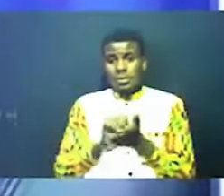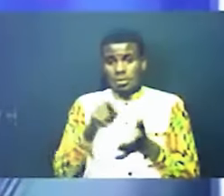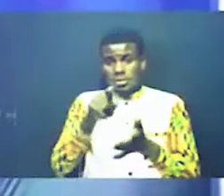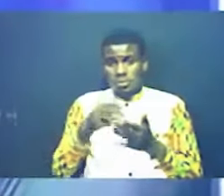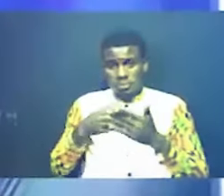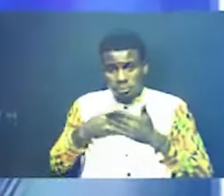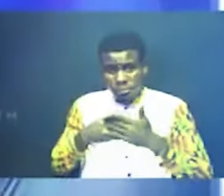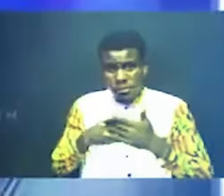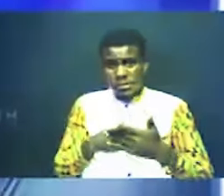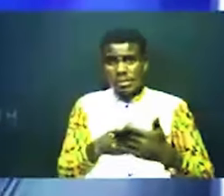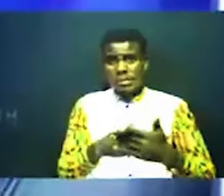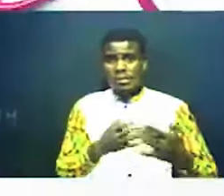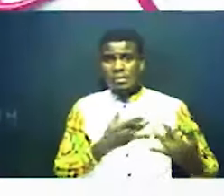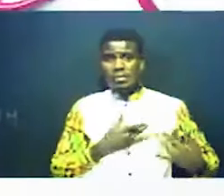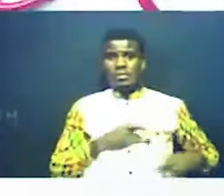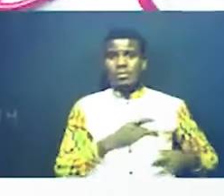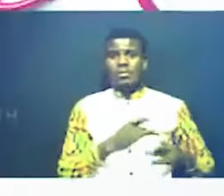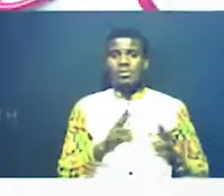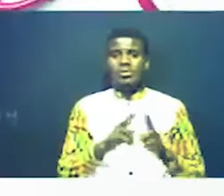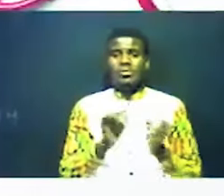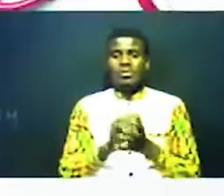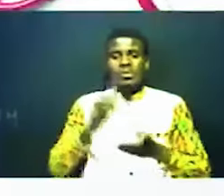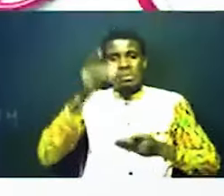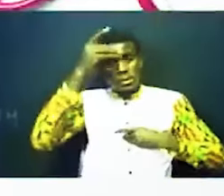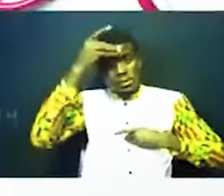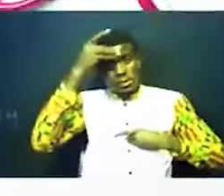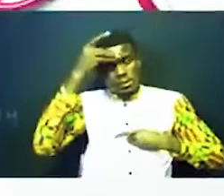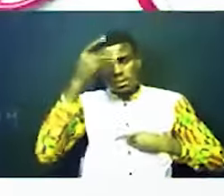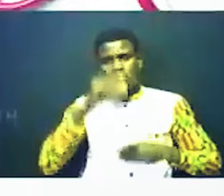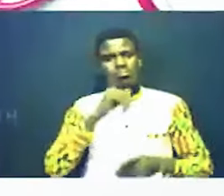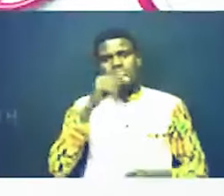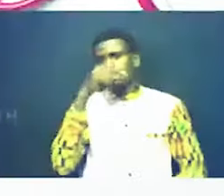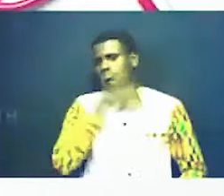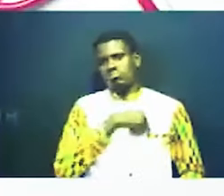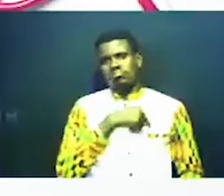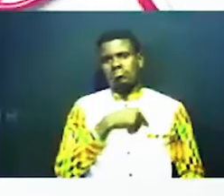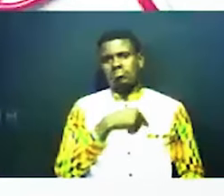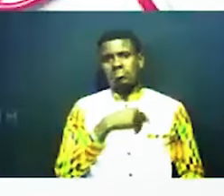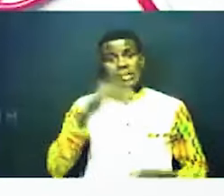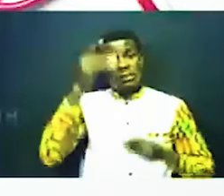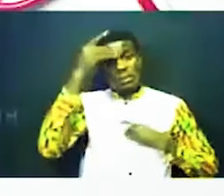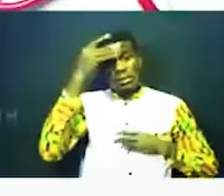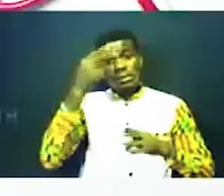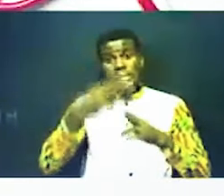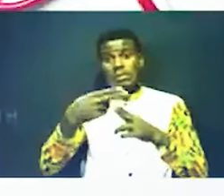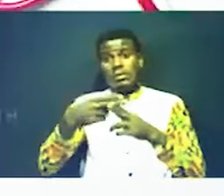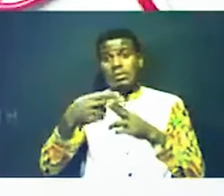malady of this malady called bitterness.